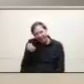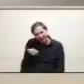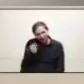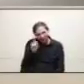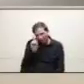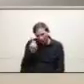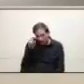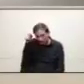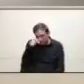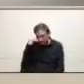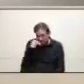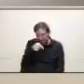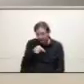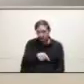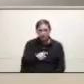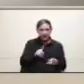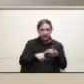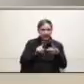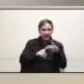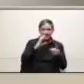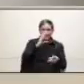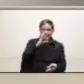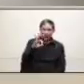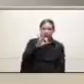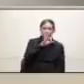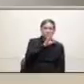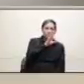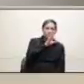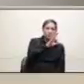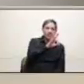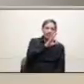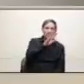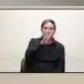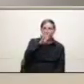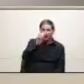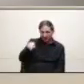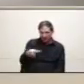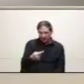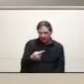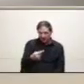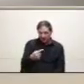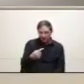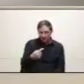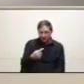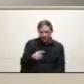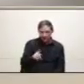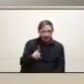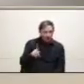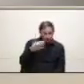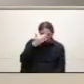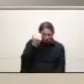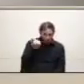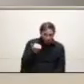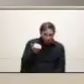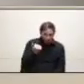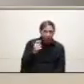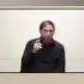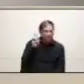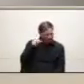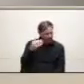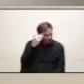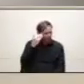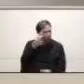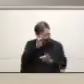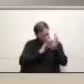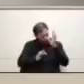salary of the CFO, it's 244,000. There's no way that you can pay yourself salary and don't know what is it. We want to know what is that.